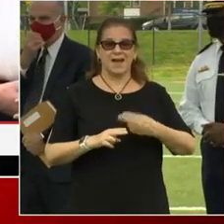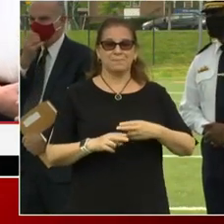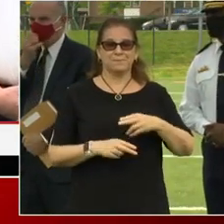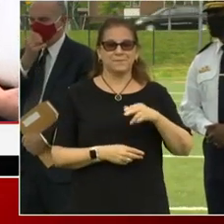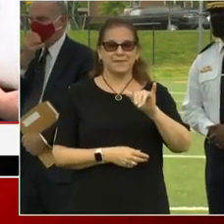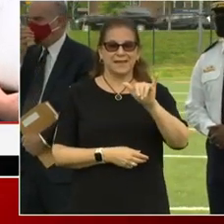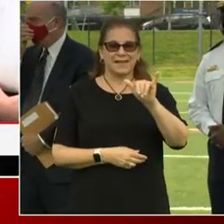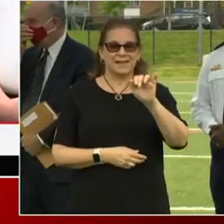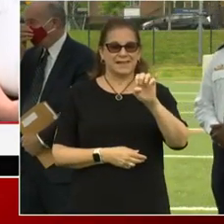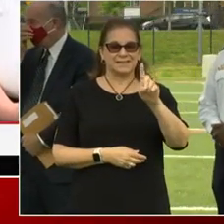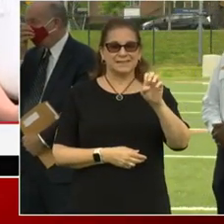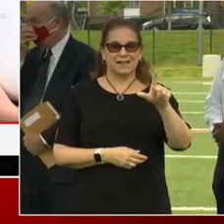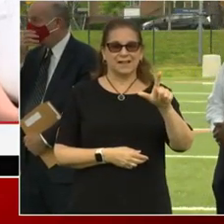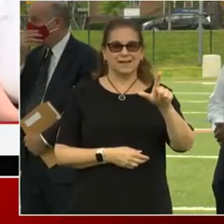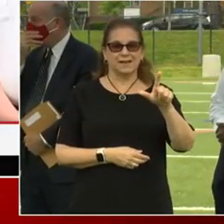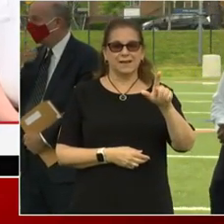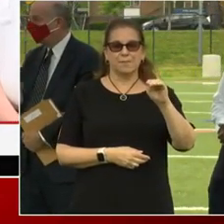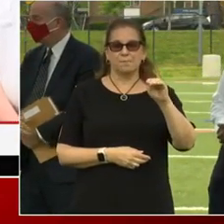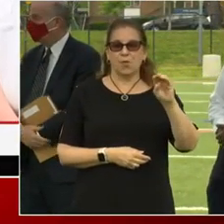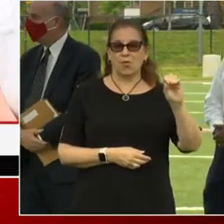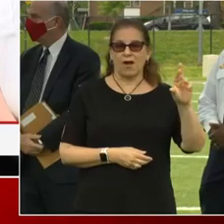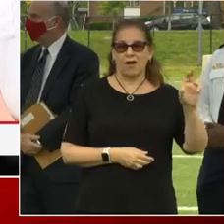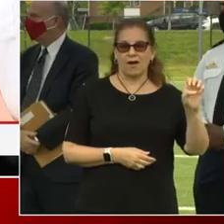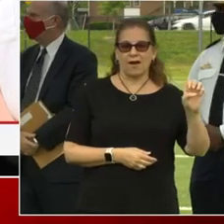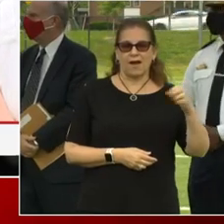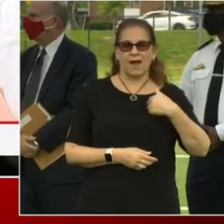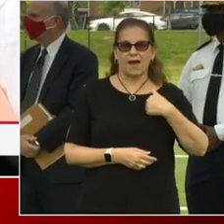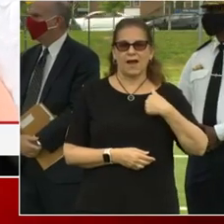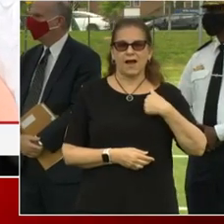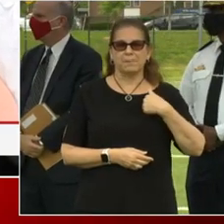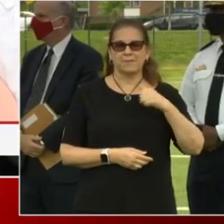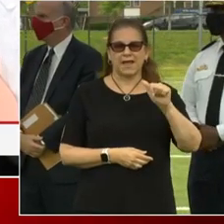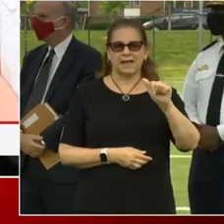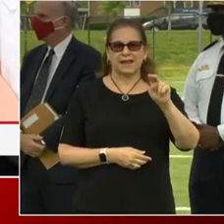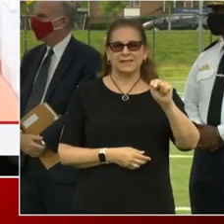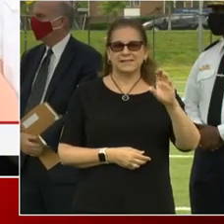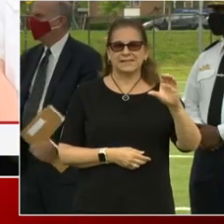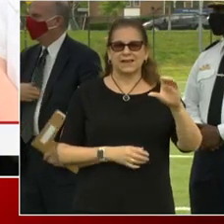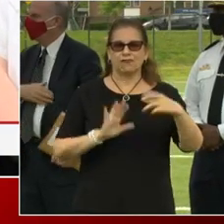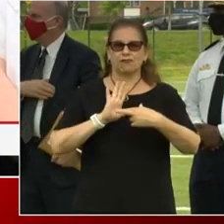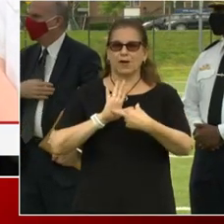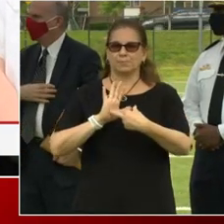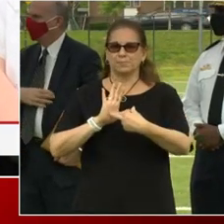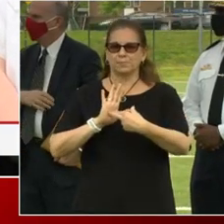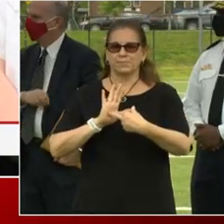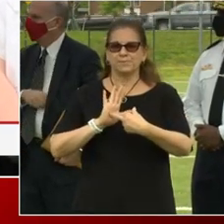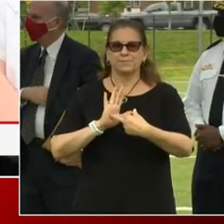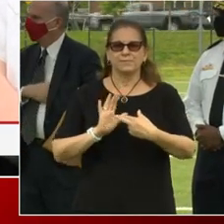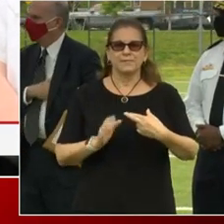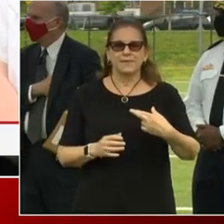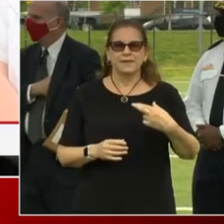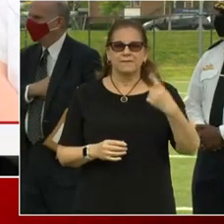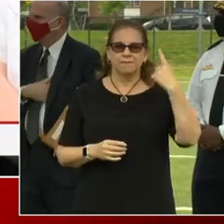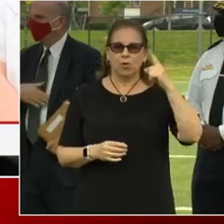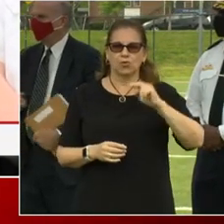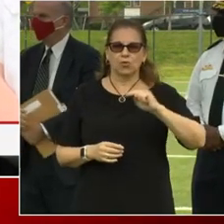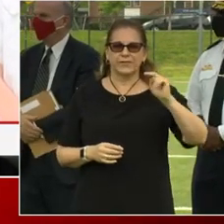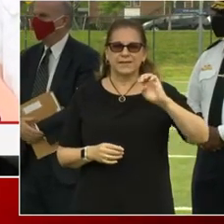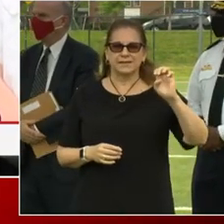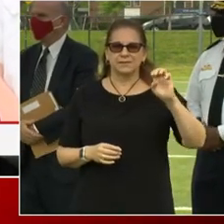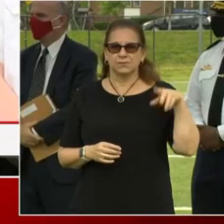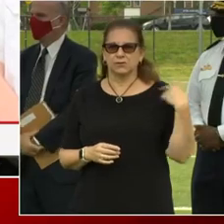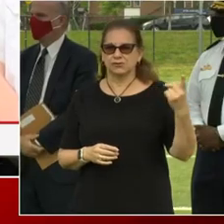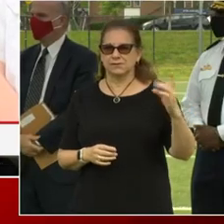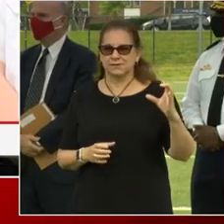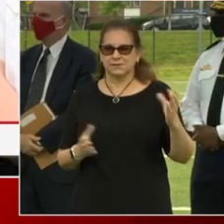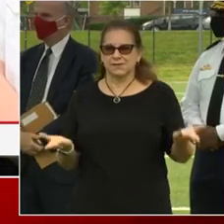of ANC 5D here in Northeast D.C. We represent Ivy City, Carver, Langston, and Trinidad. And I just want to take